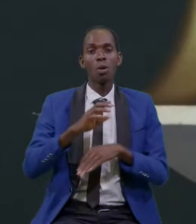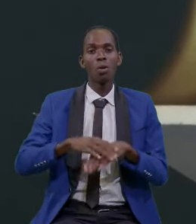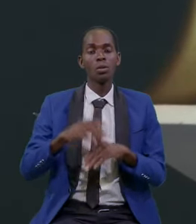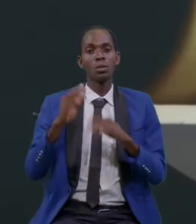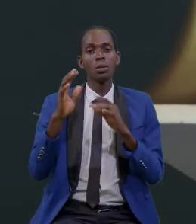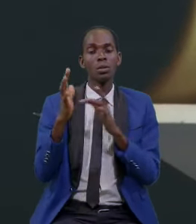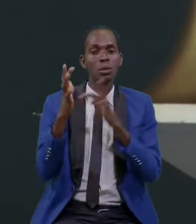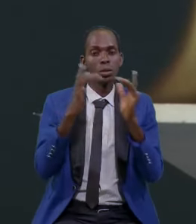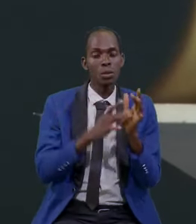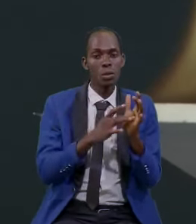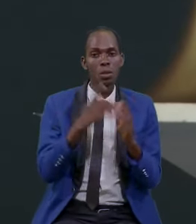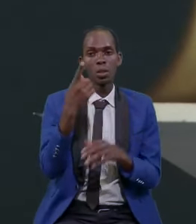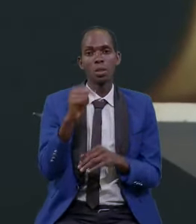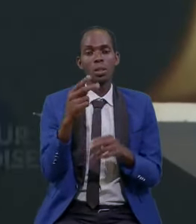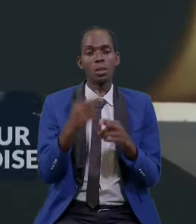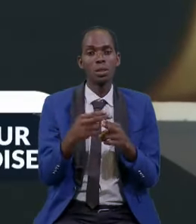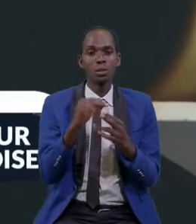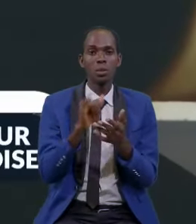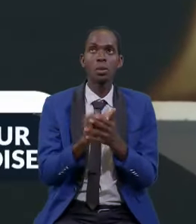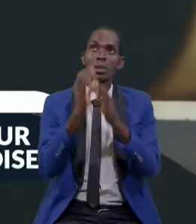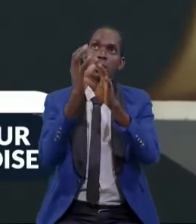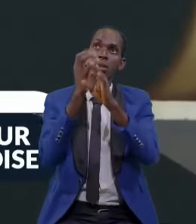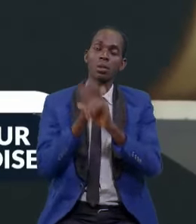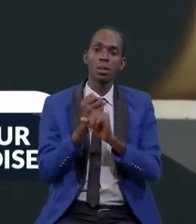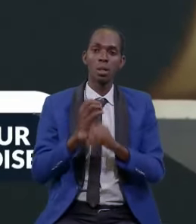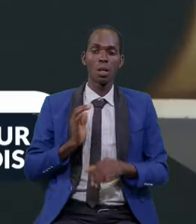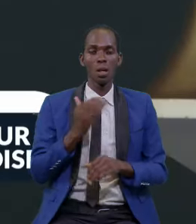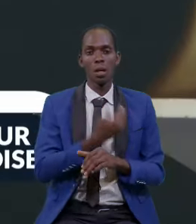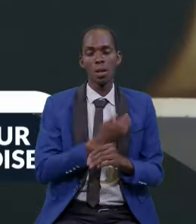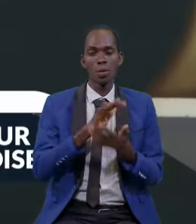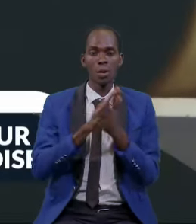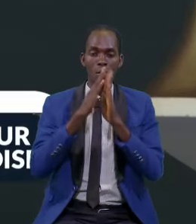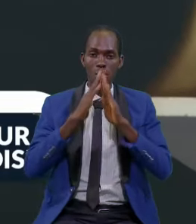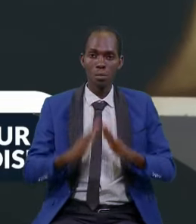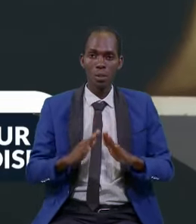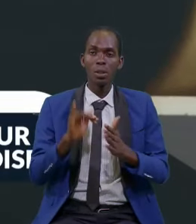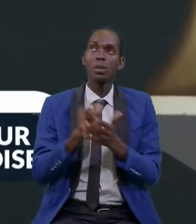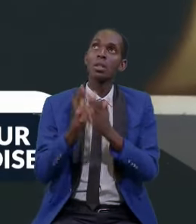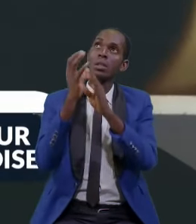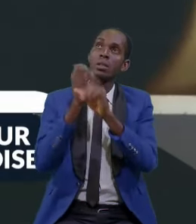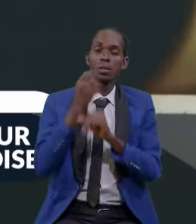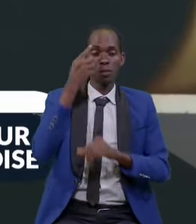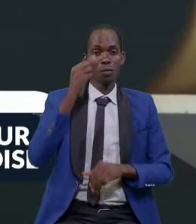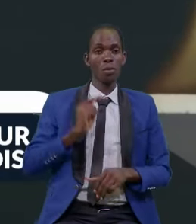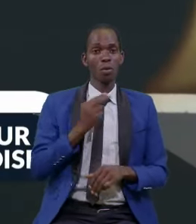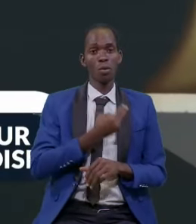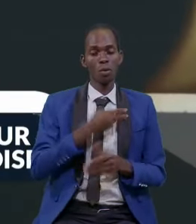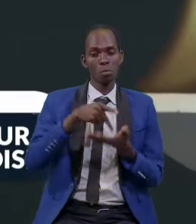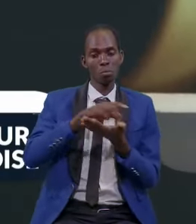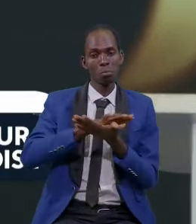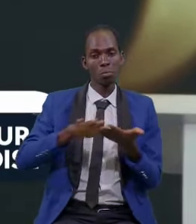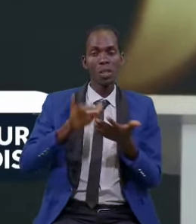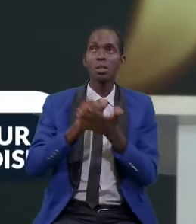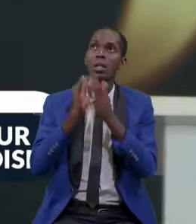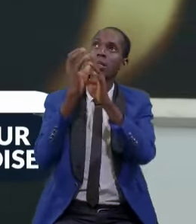that obtains our peace, that obtains for us purity, that obtains for us power,